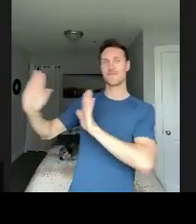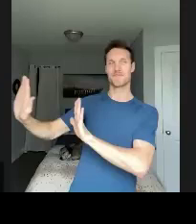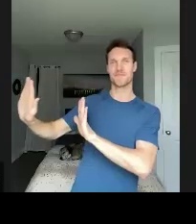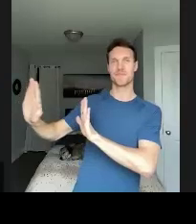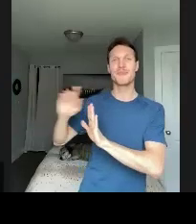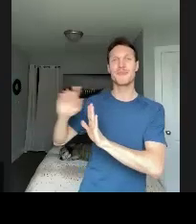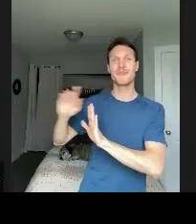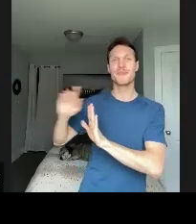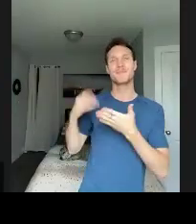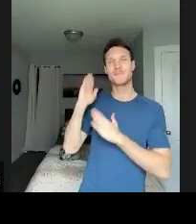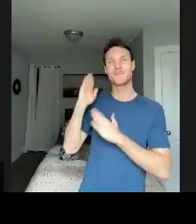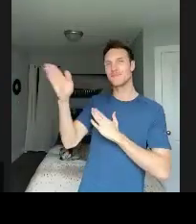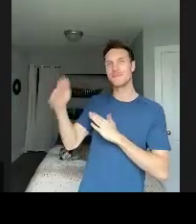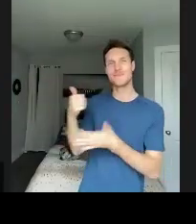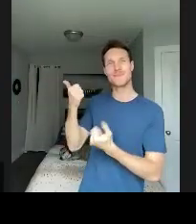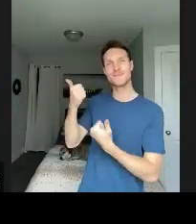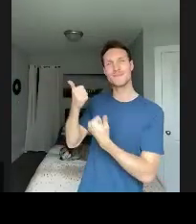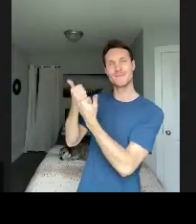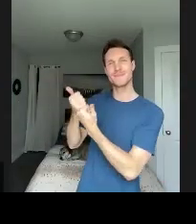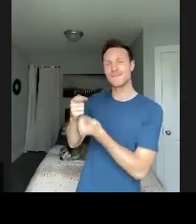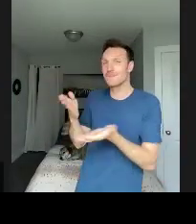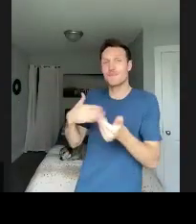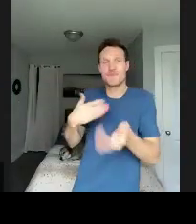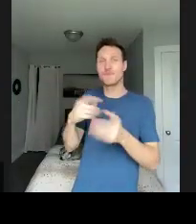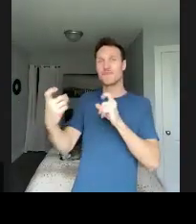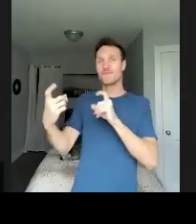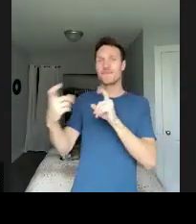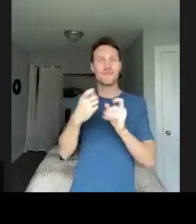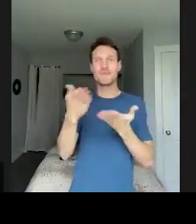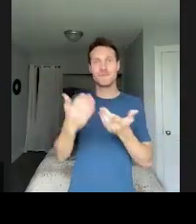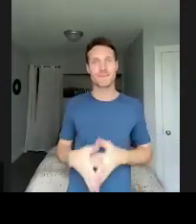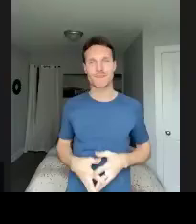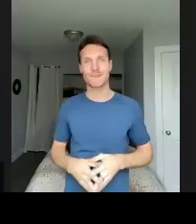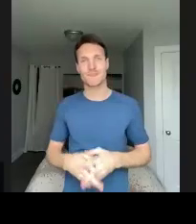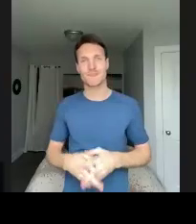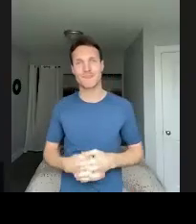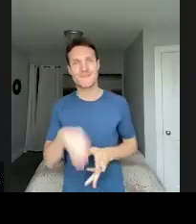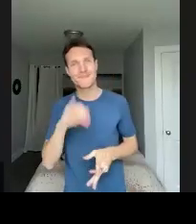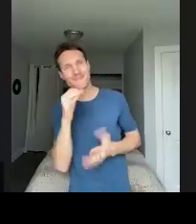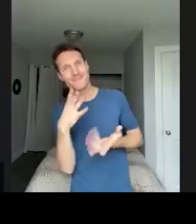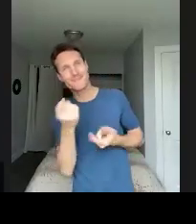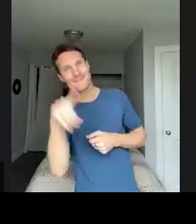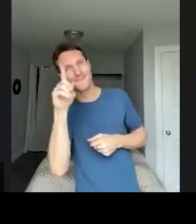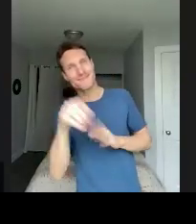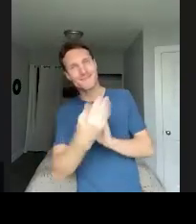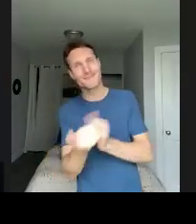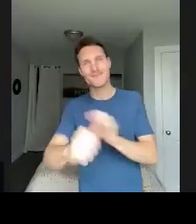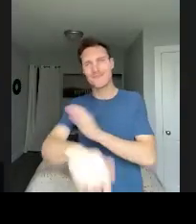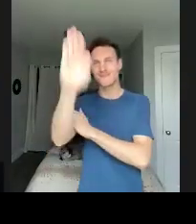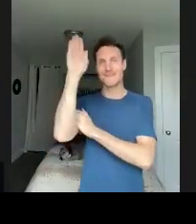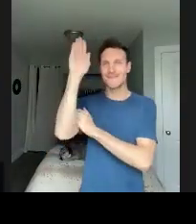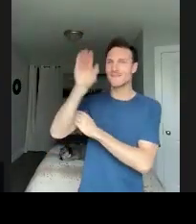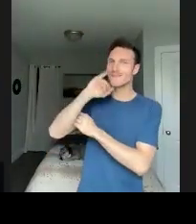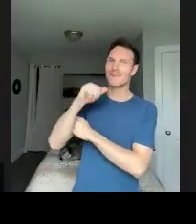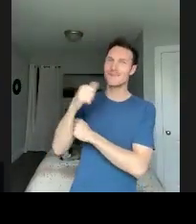And we are ready for our first question. If you would like to be the first, you can raise your hand, or you can